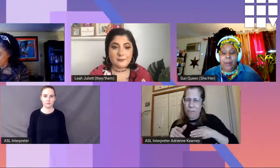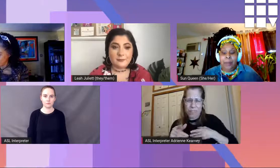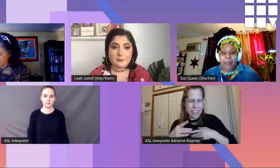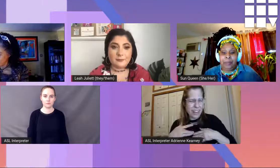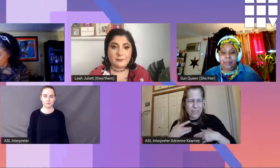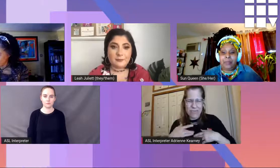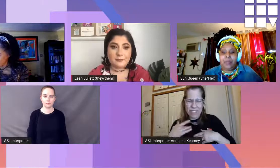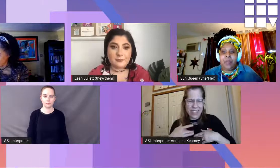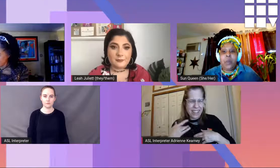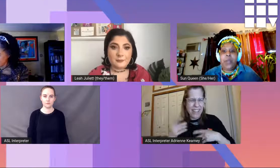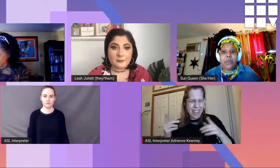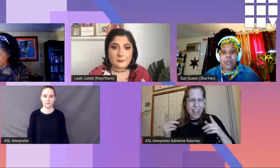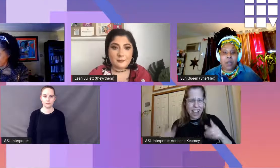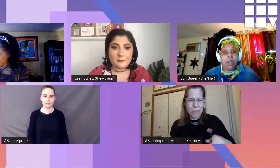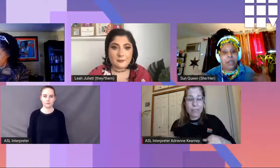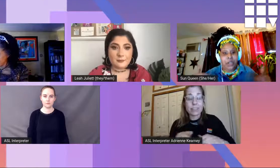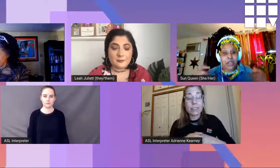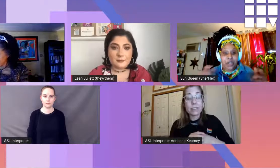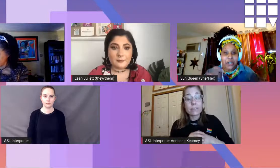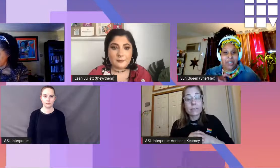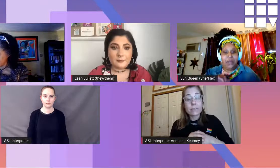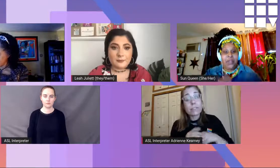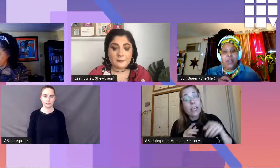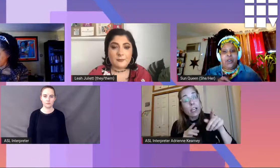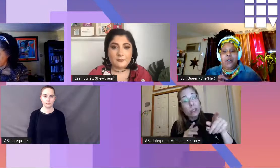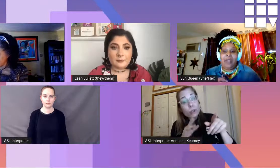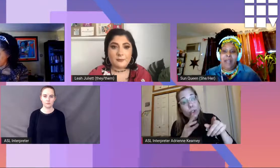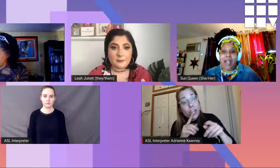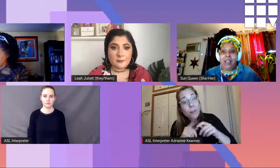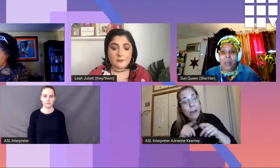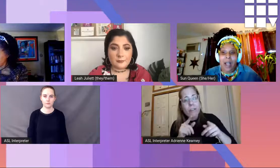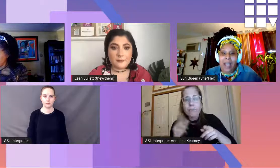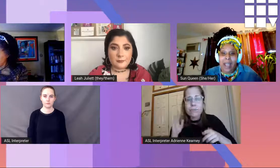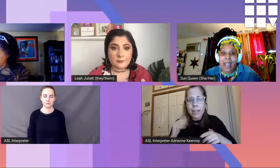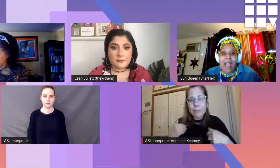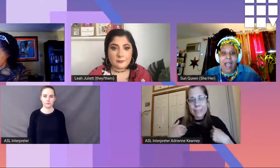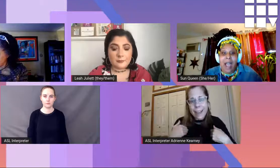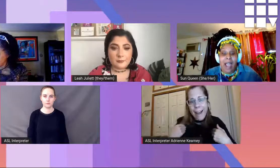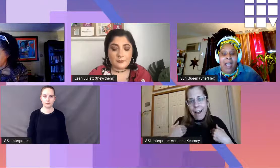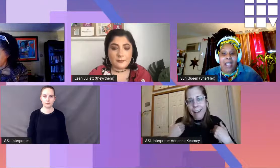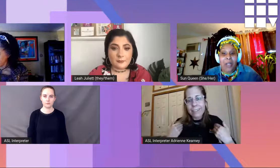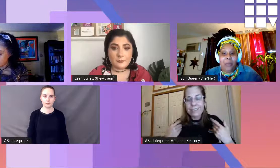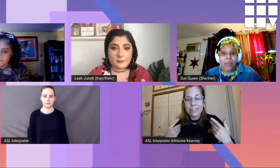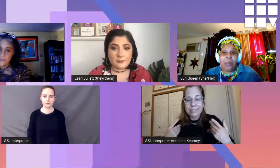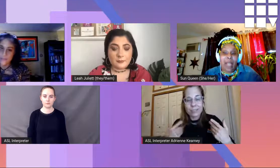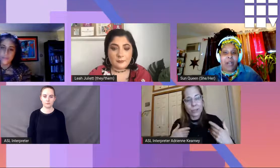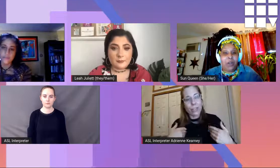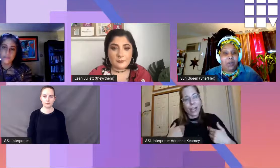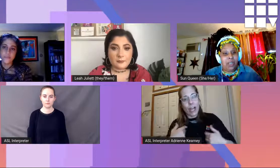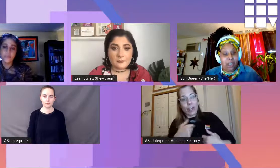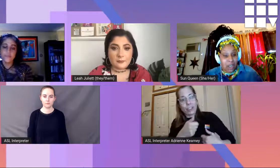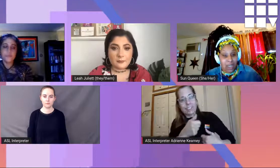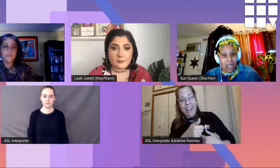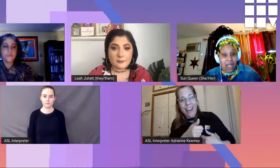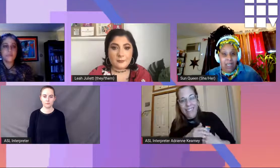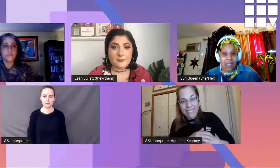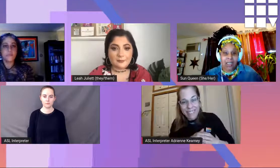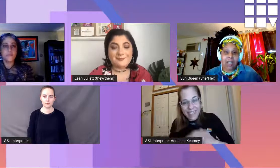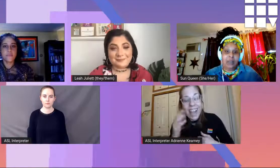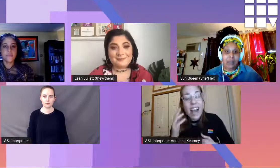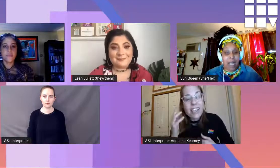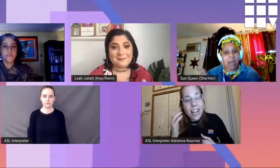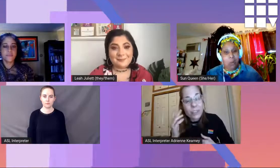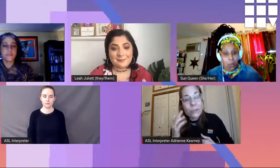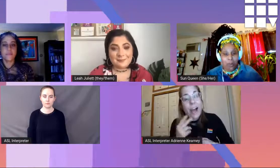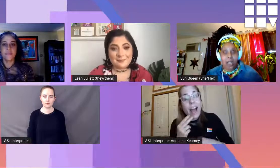also, when you were talking about your younger self and your girl, and that's why I use Black girls as sunshine